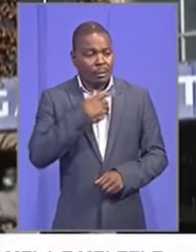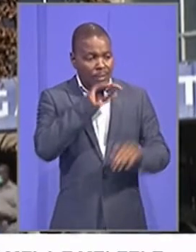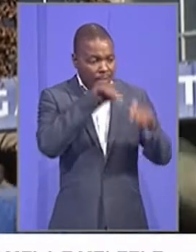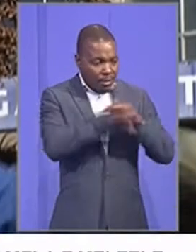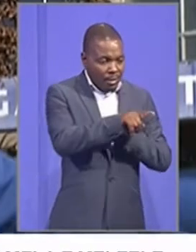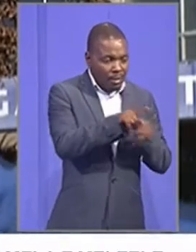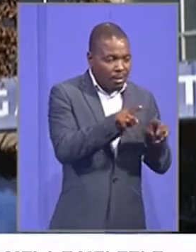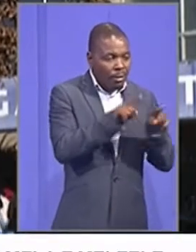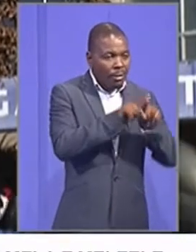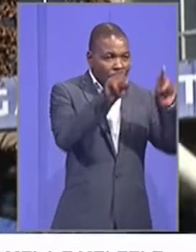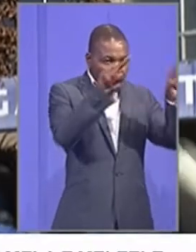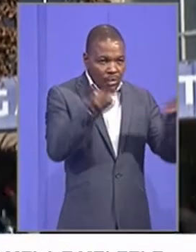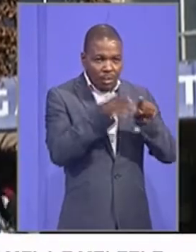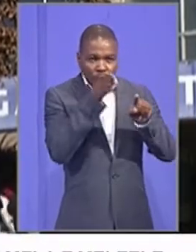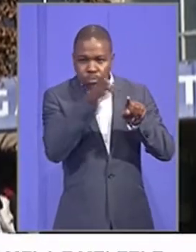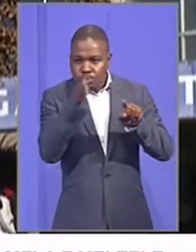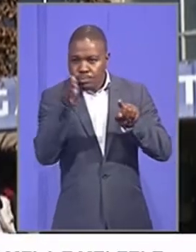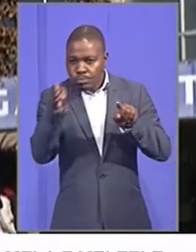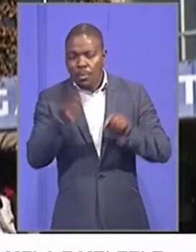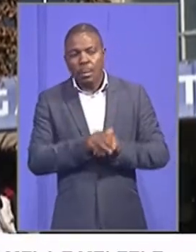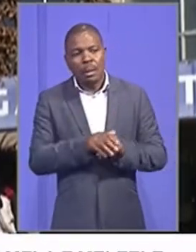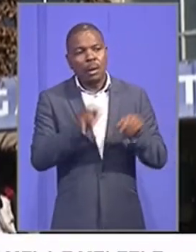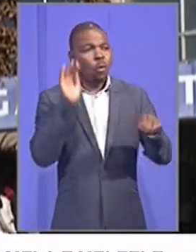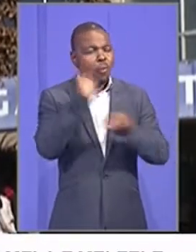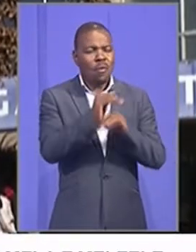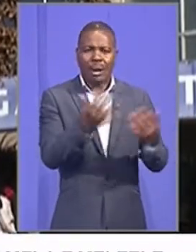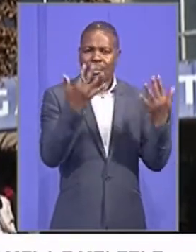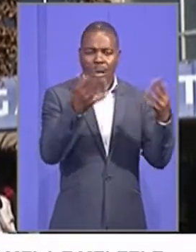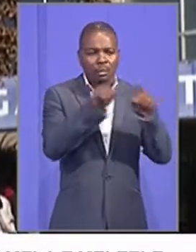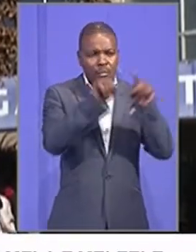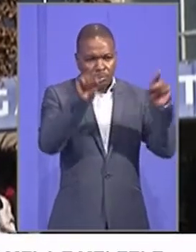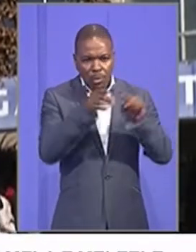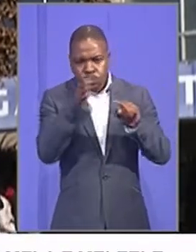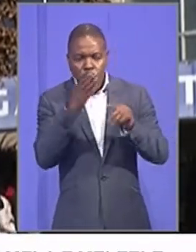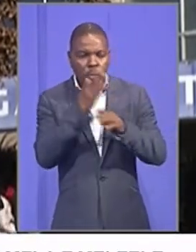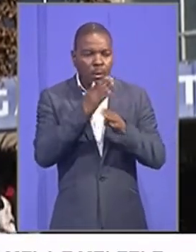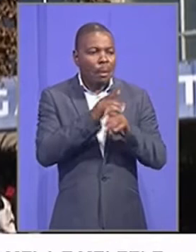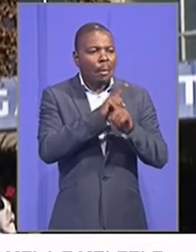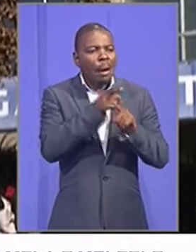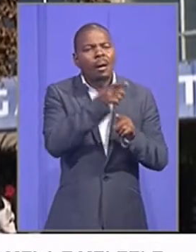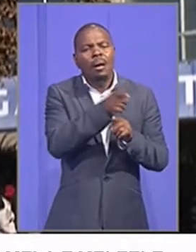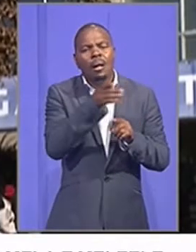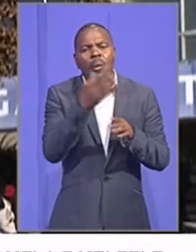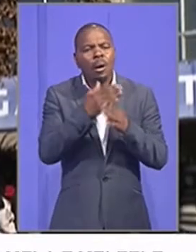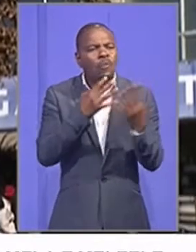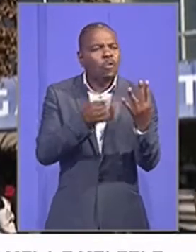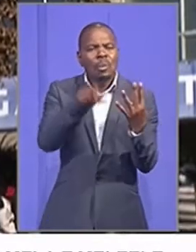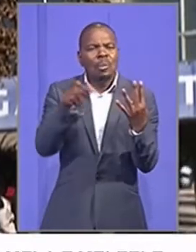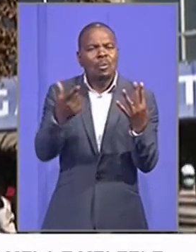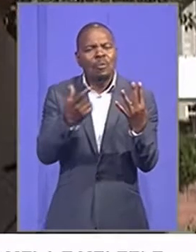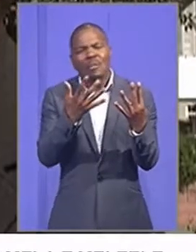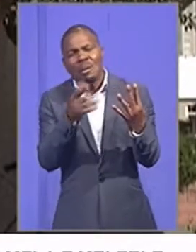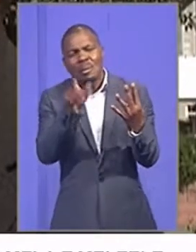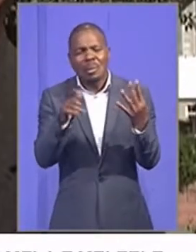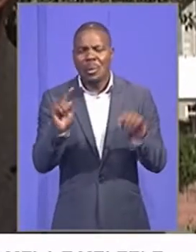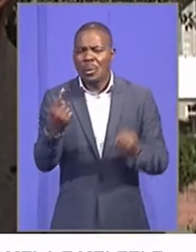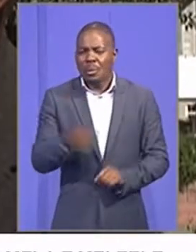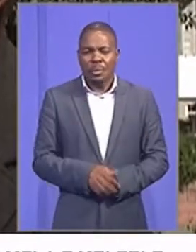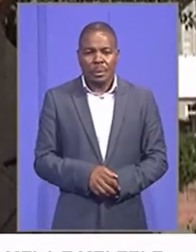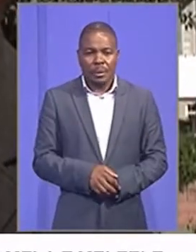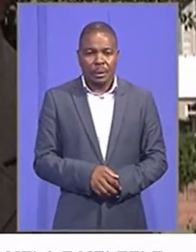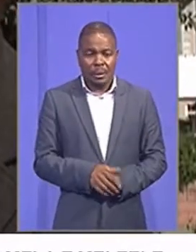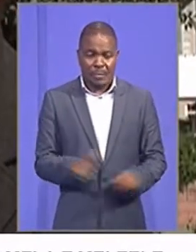mo di festerena festerena ding for di more than 10 ma o tlhela o lo kra like o bereka thoba 4 or 5 ho tlala ho mona